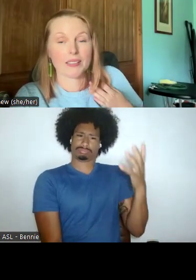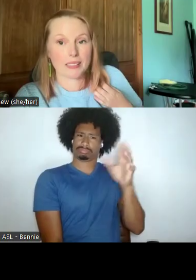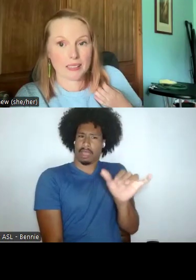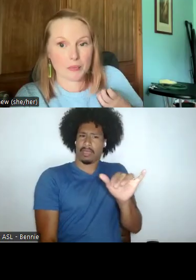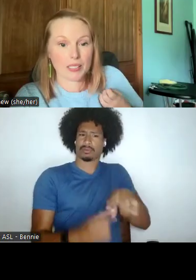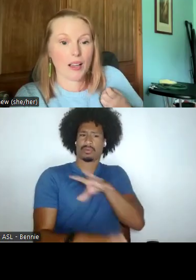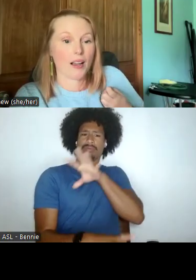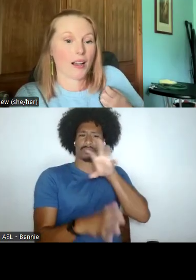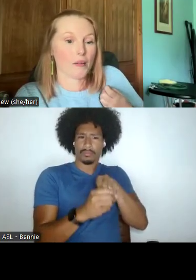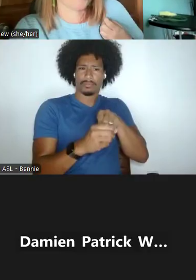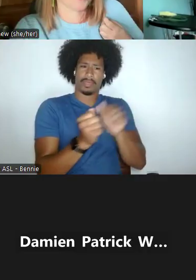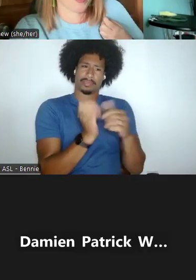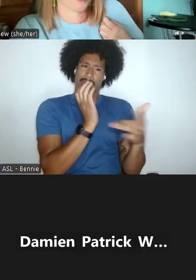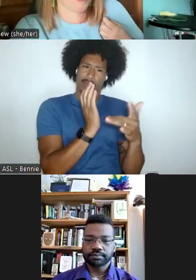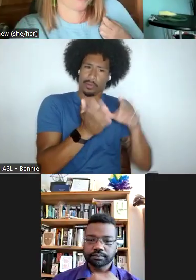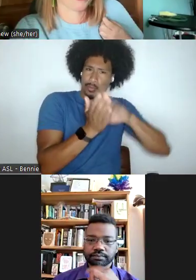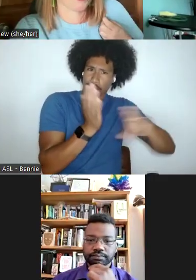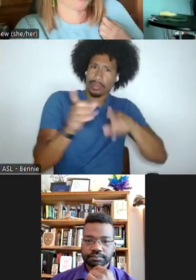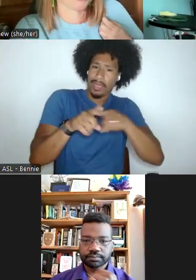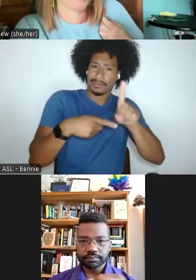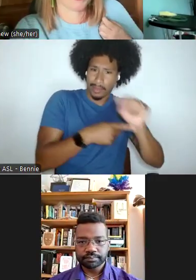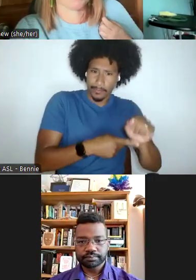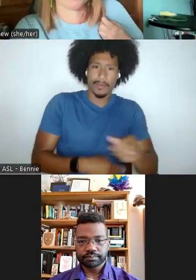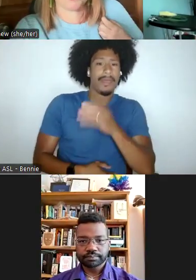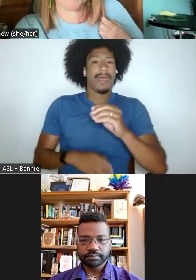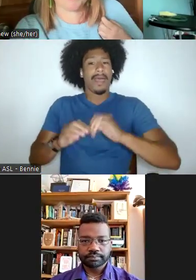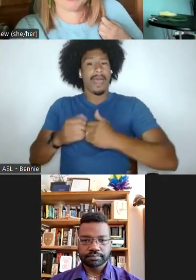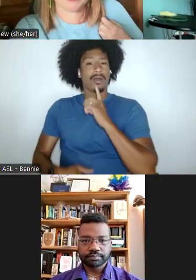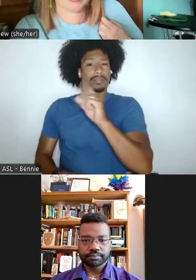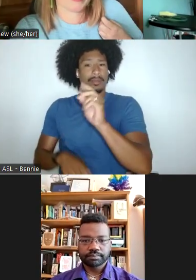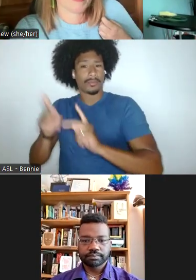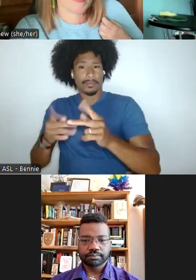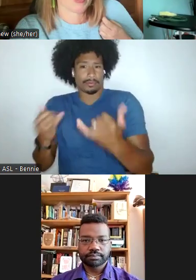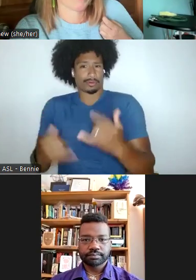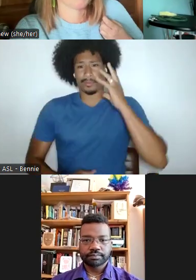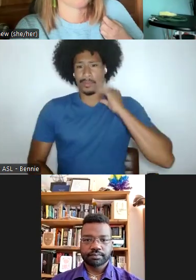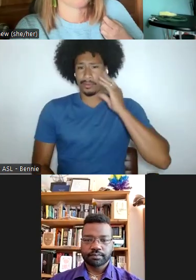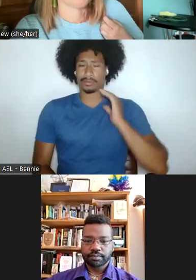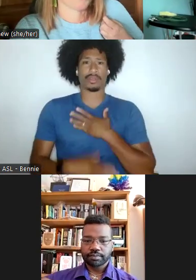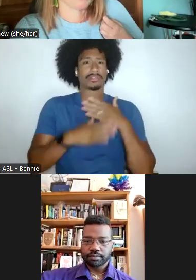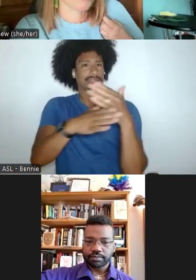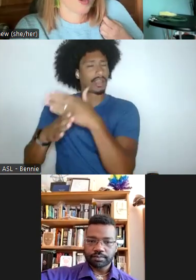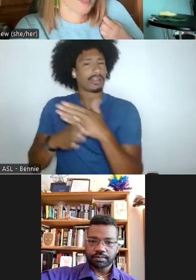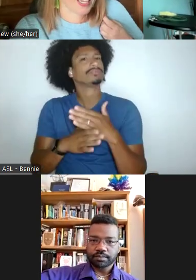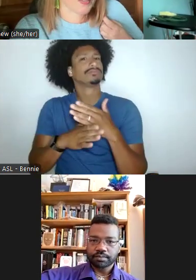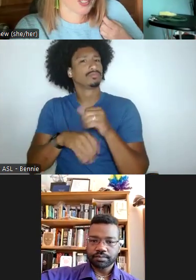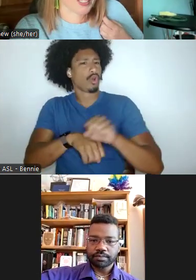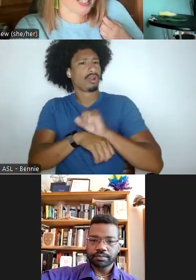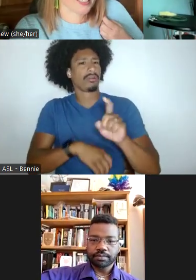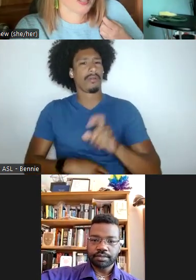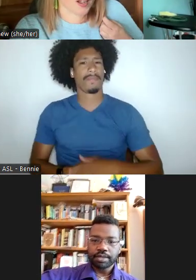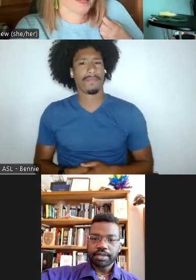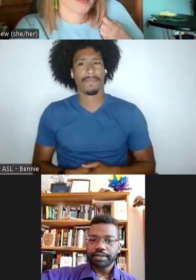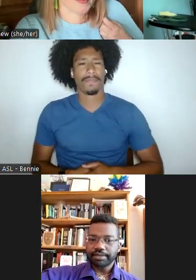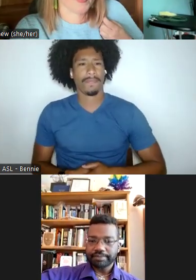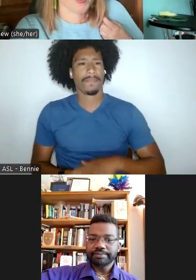socio-technical systems? With that, I'll pass it over to Damien to describe some of these cases. Oh, do I have a case first? I